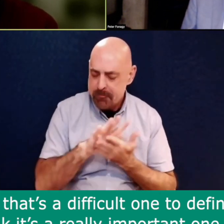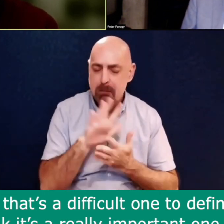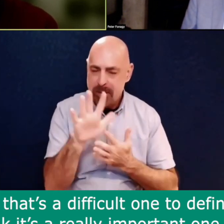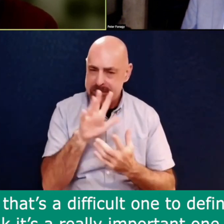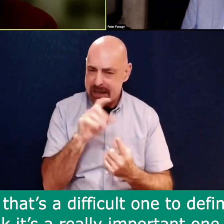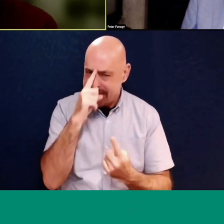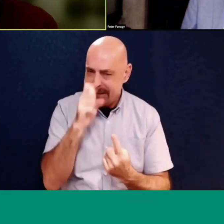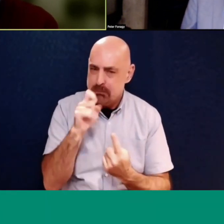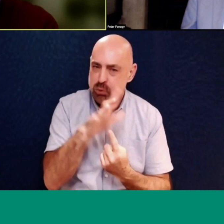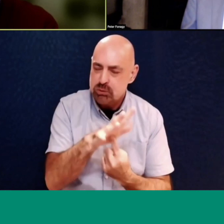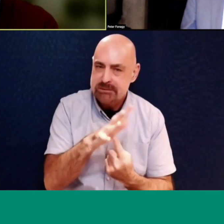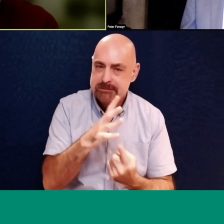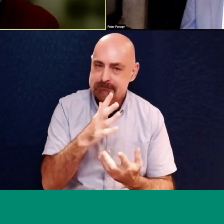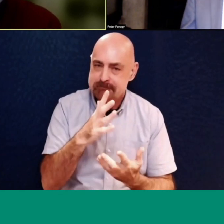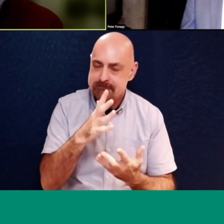as